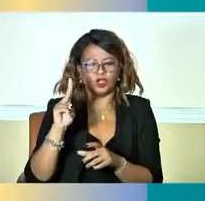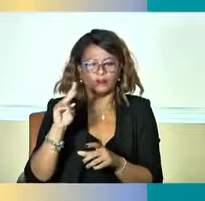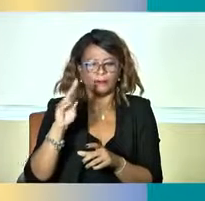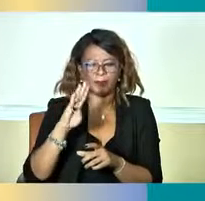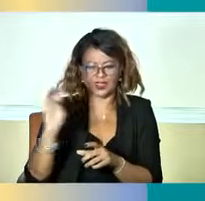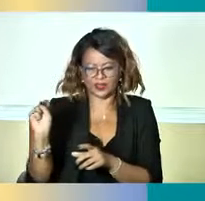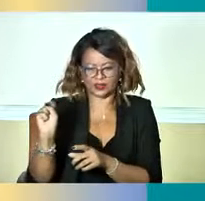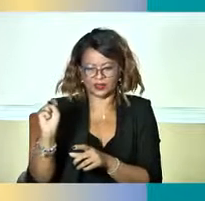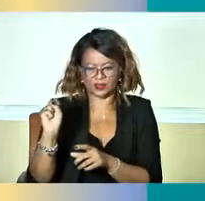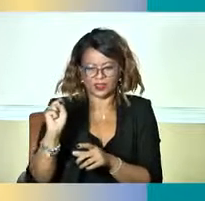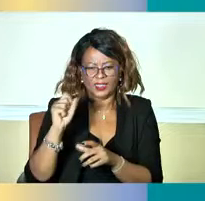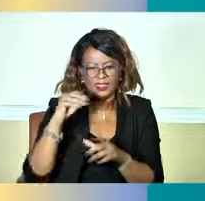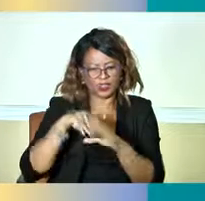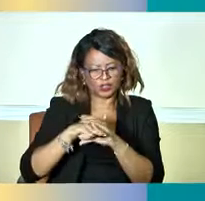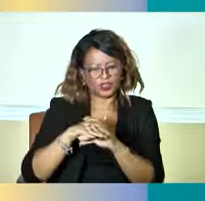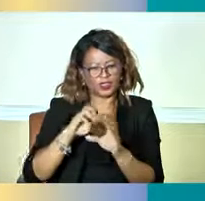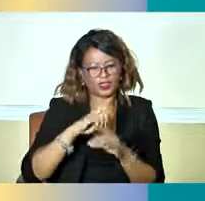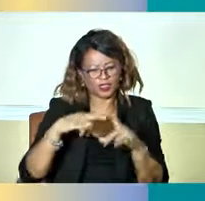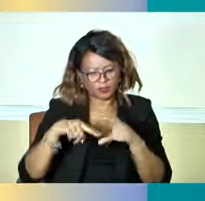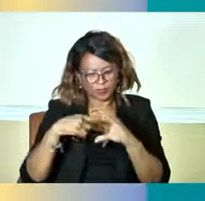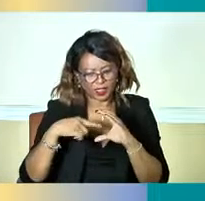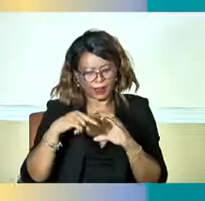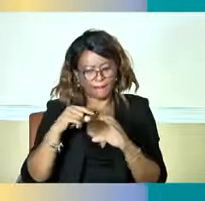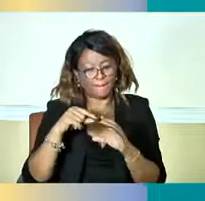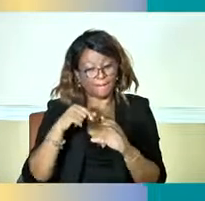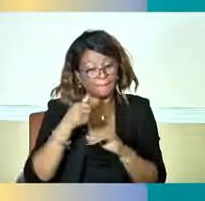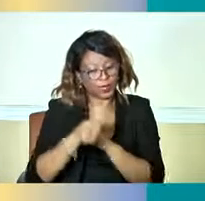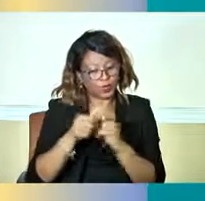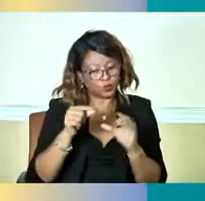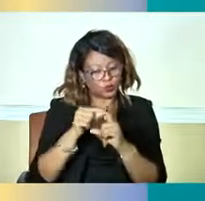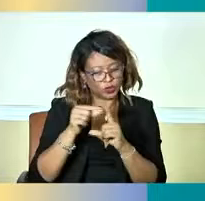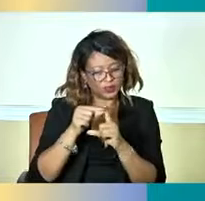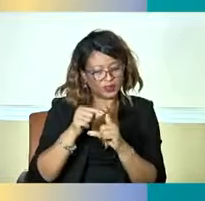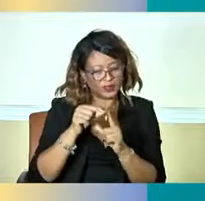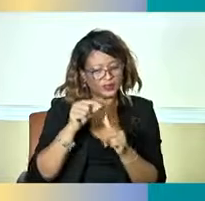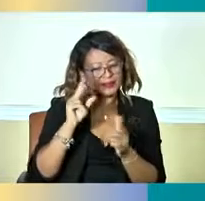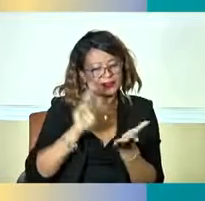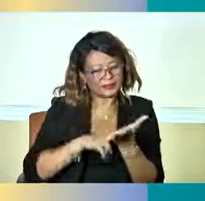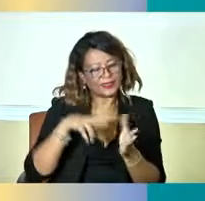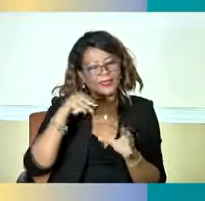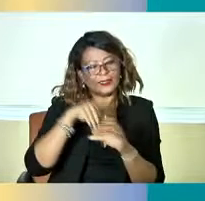pilot.gov.bs, enter your email and password, and click Sign In.